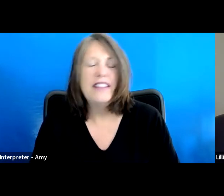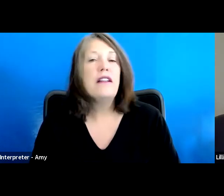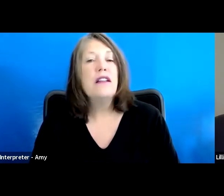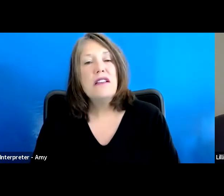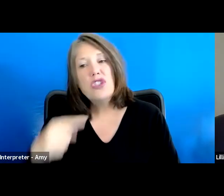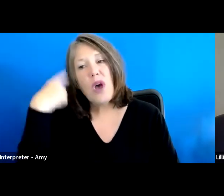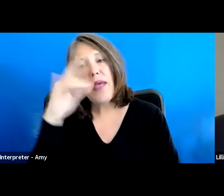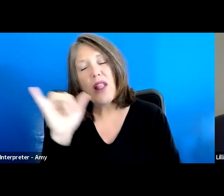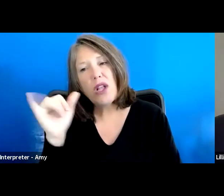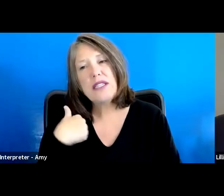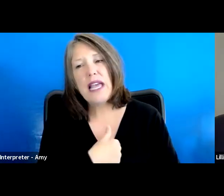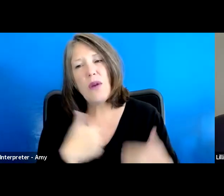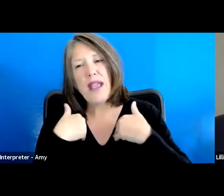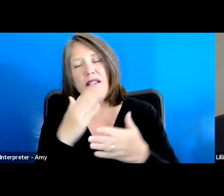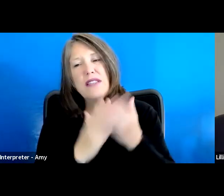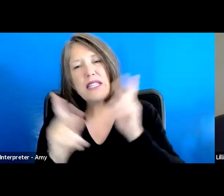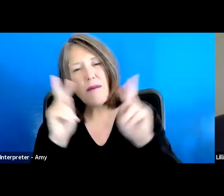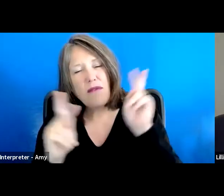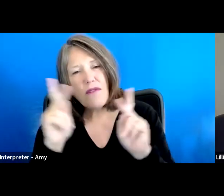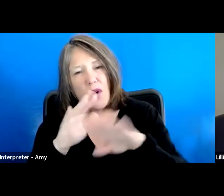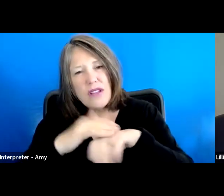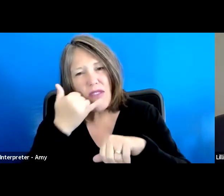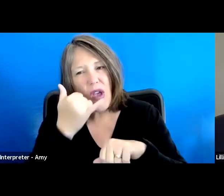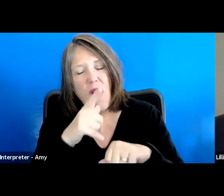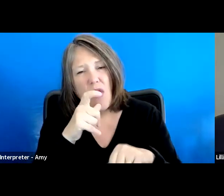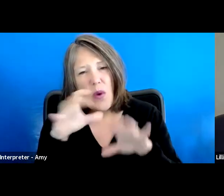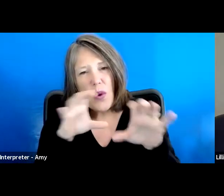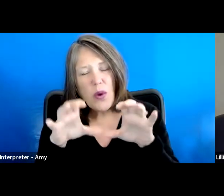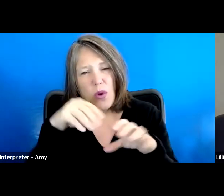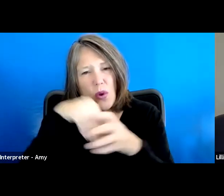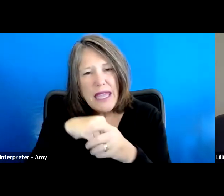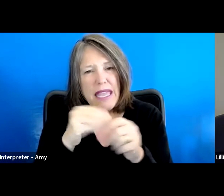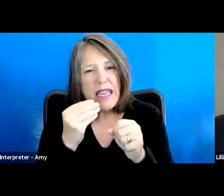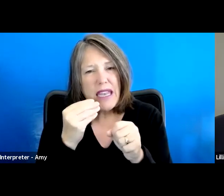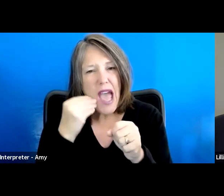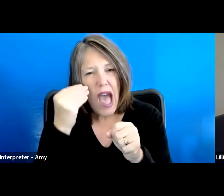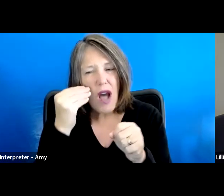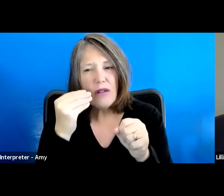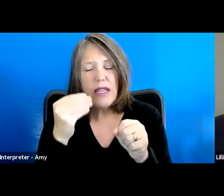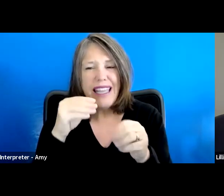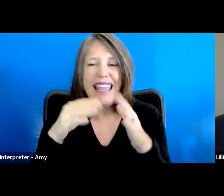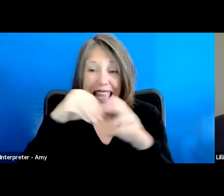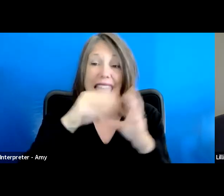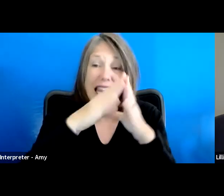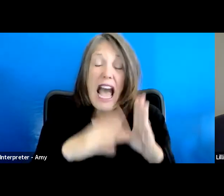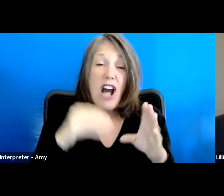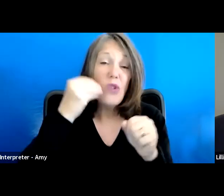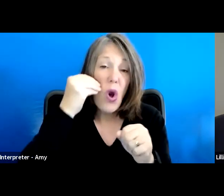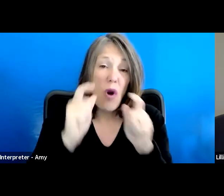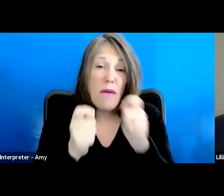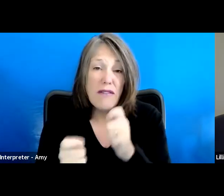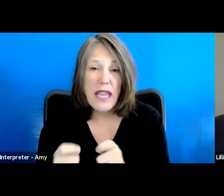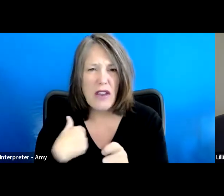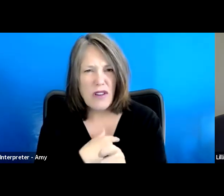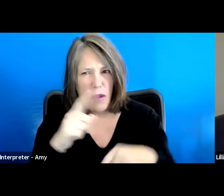looks like we have some folks on the call who do in-house home modification programs. We have kind of a variety